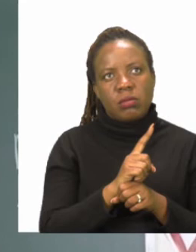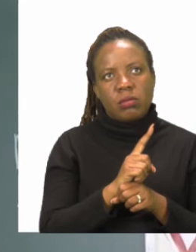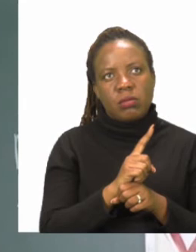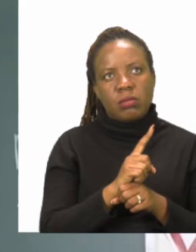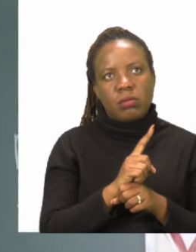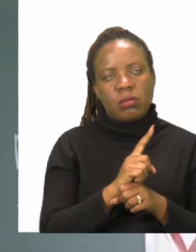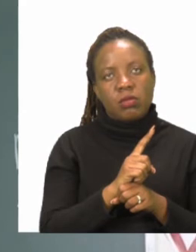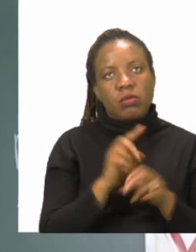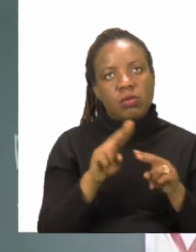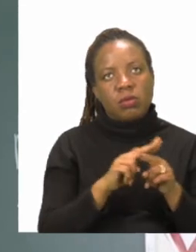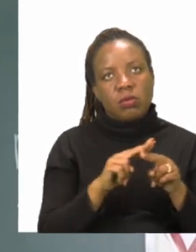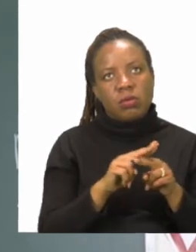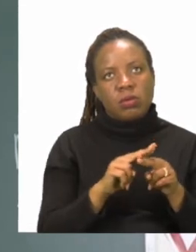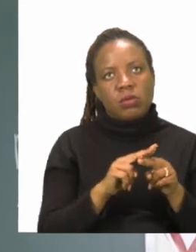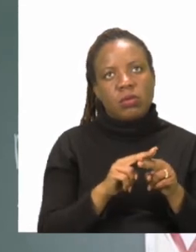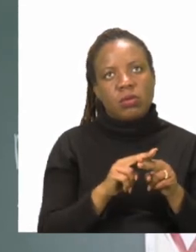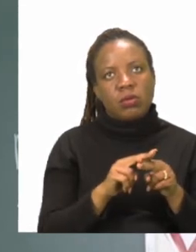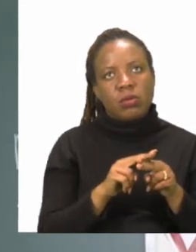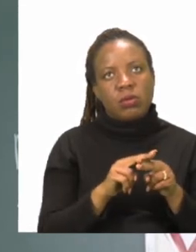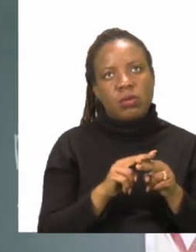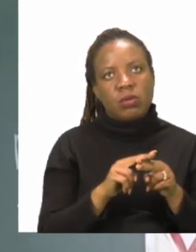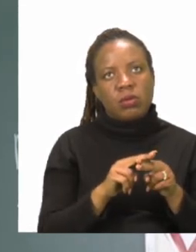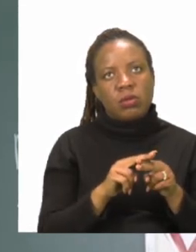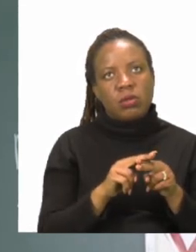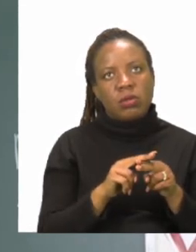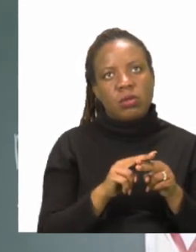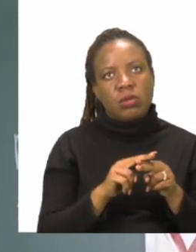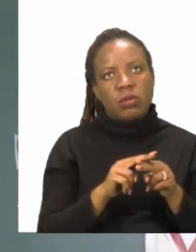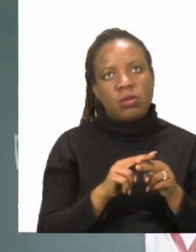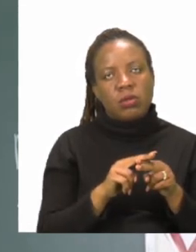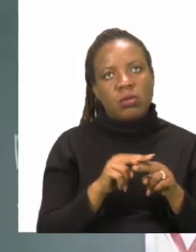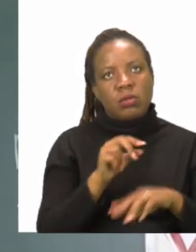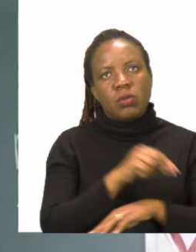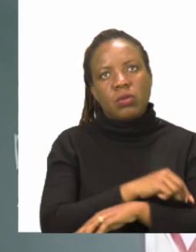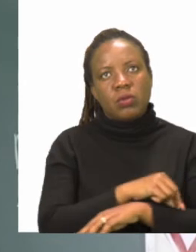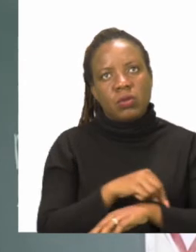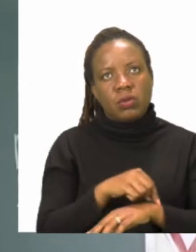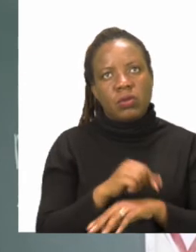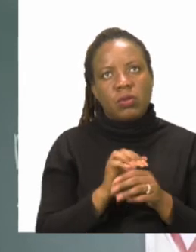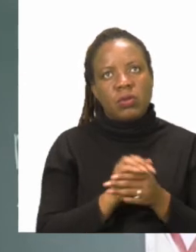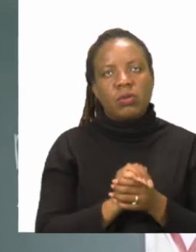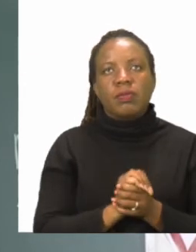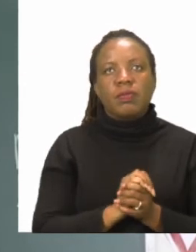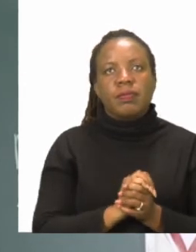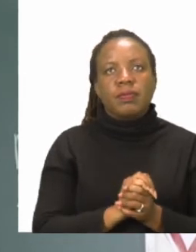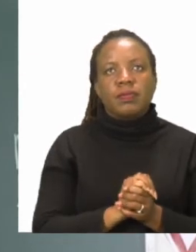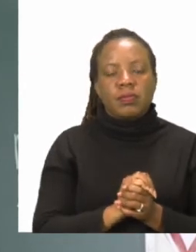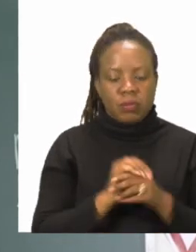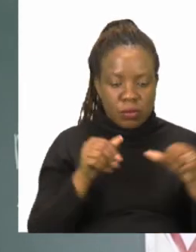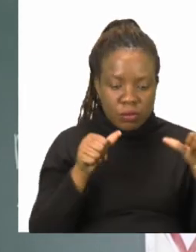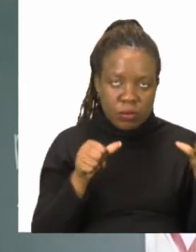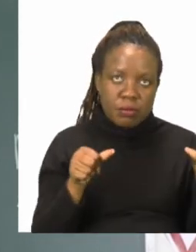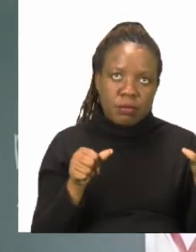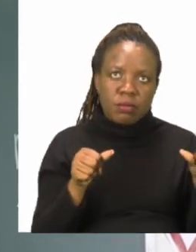take the ruler and you have to measure it. So what you are going to do is you're going to put your ruler down